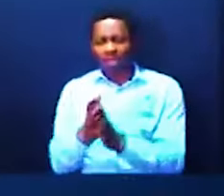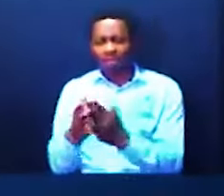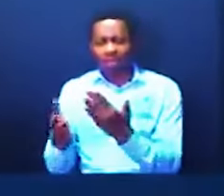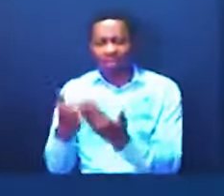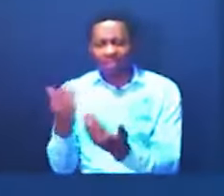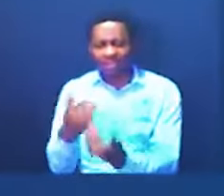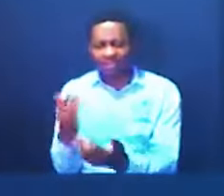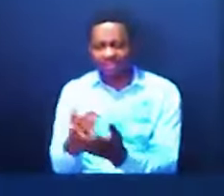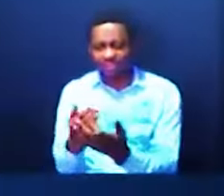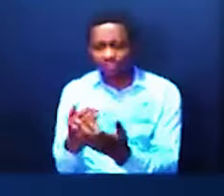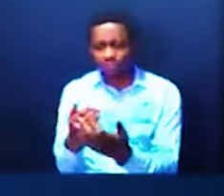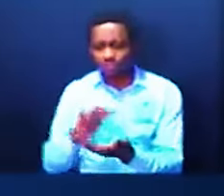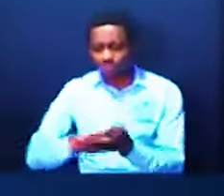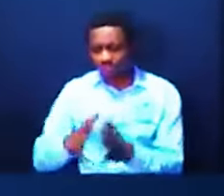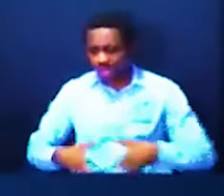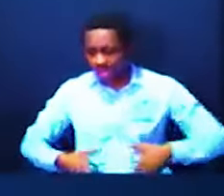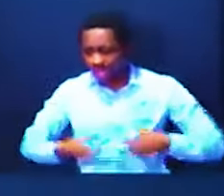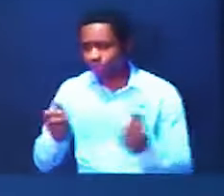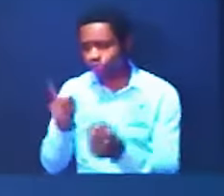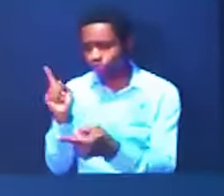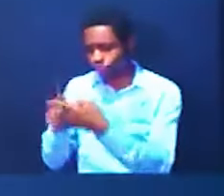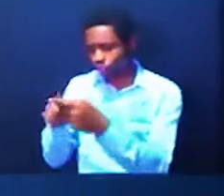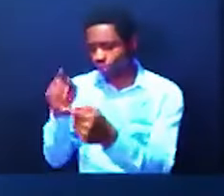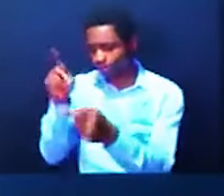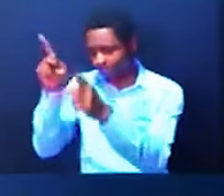Yeah, I like the tree